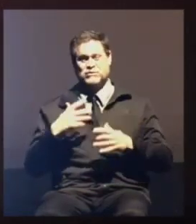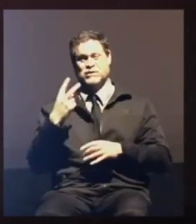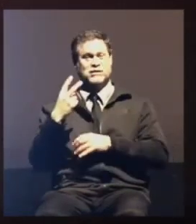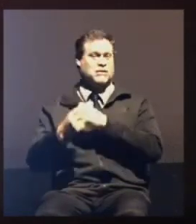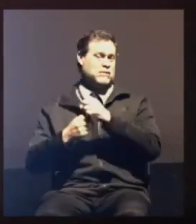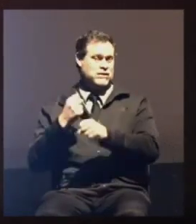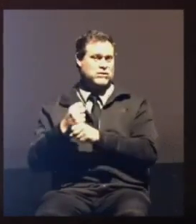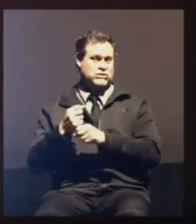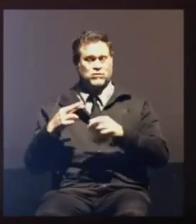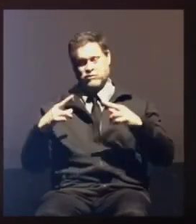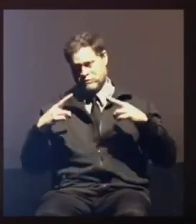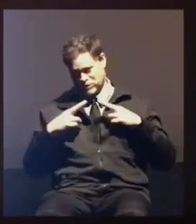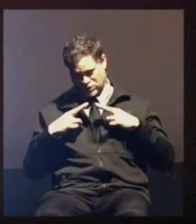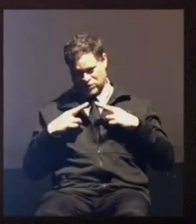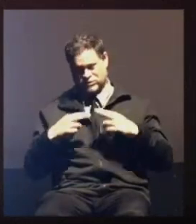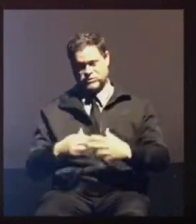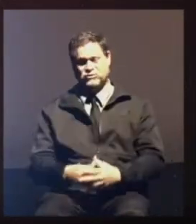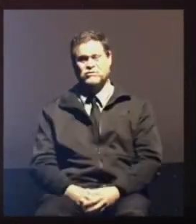years. I retired.